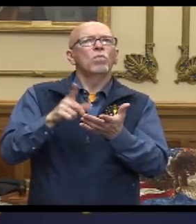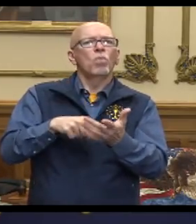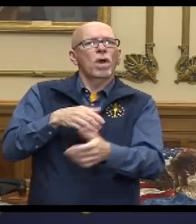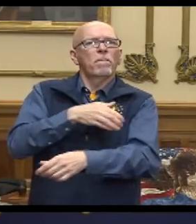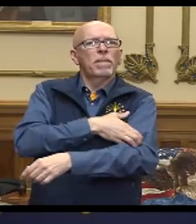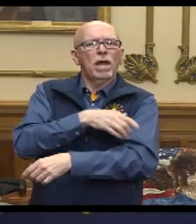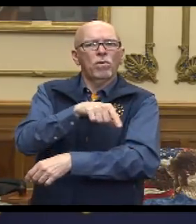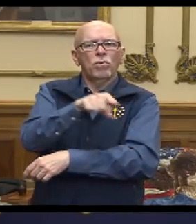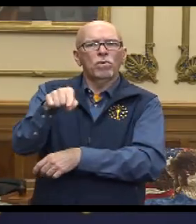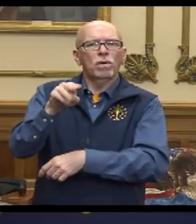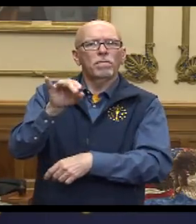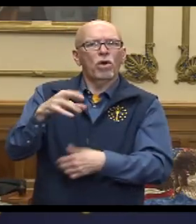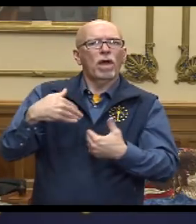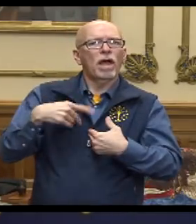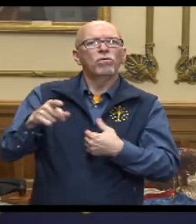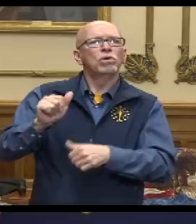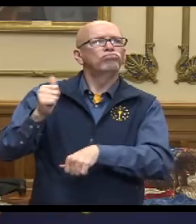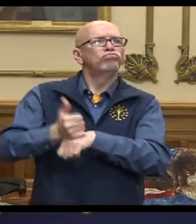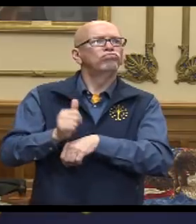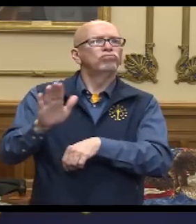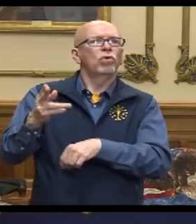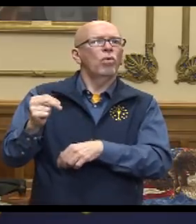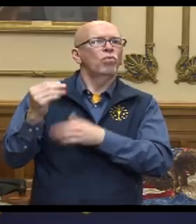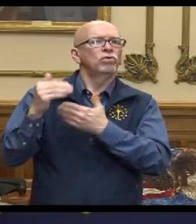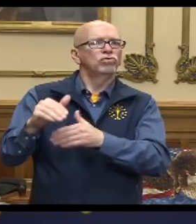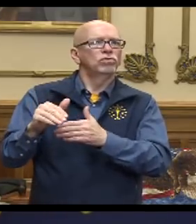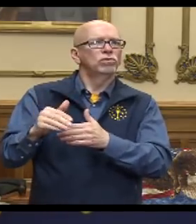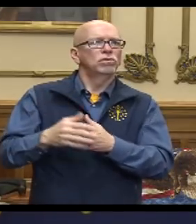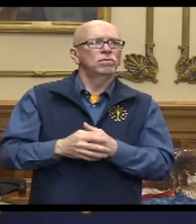would have to set their own restrictions locally,